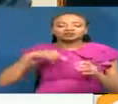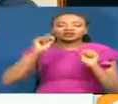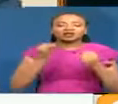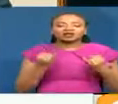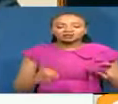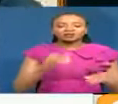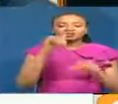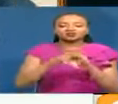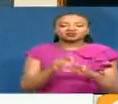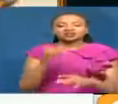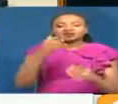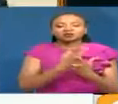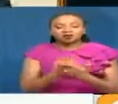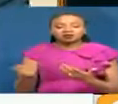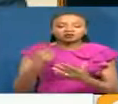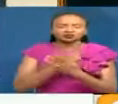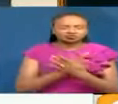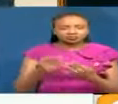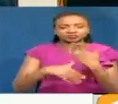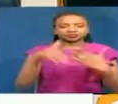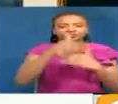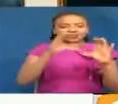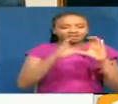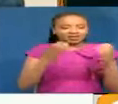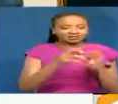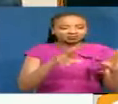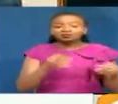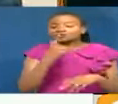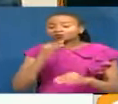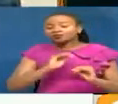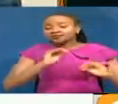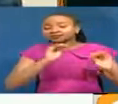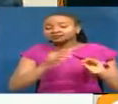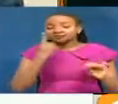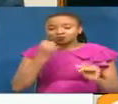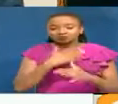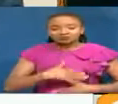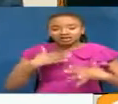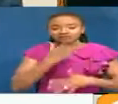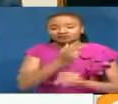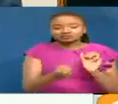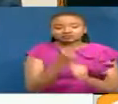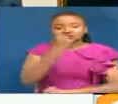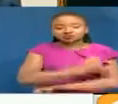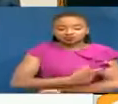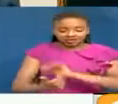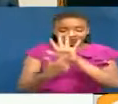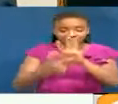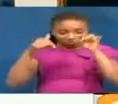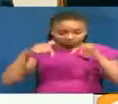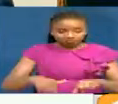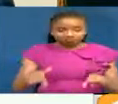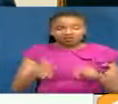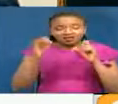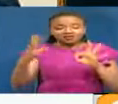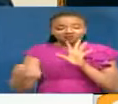in 2 weeks, build classes, train teachers. Who is going to teach home science in secondary schools? Today, even in our secondary schools, if you advertise